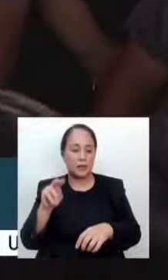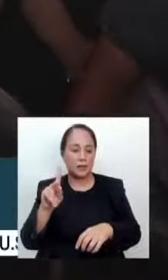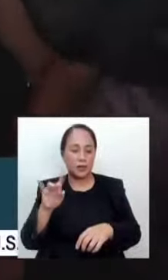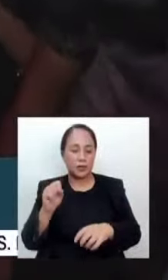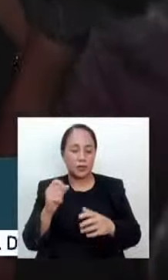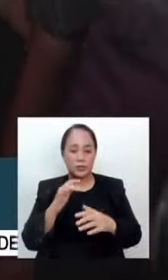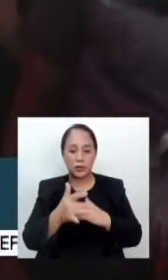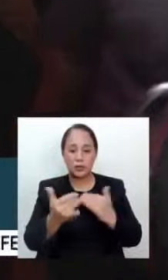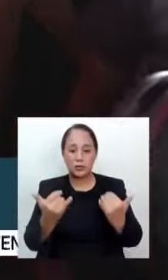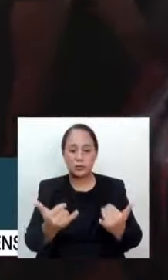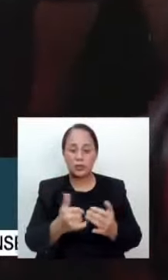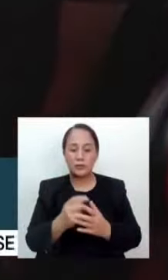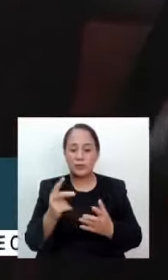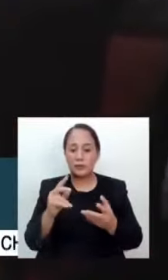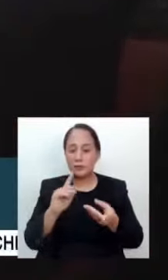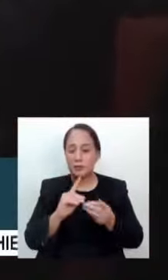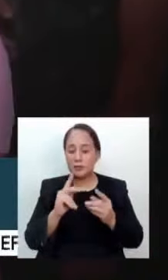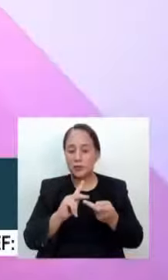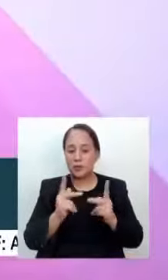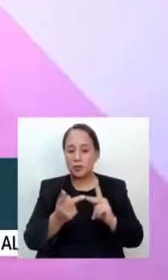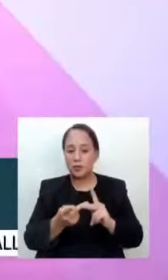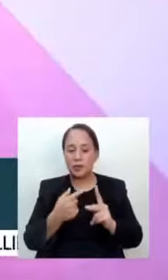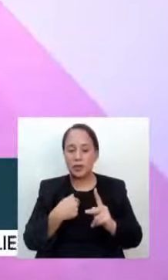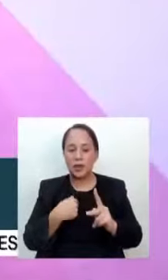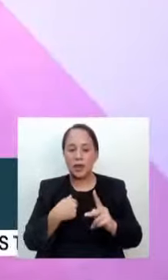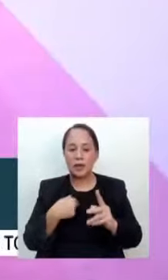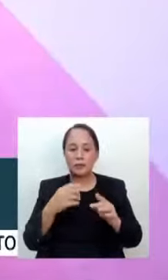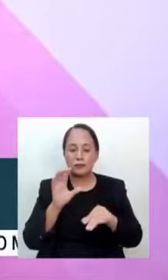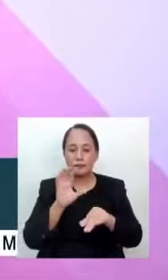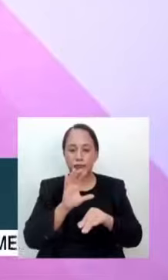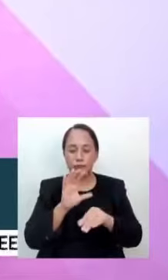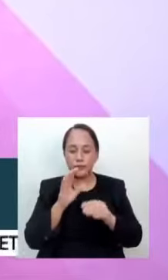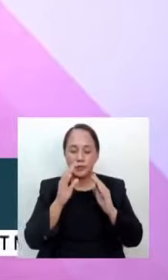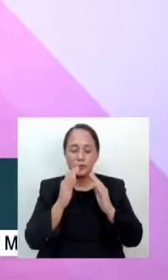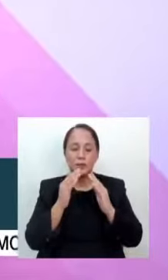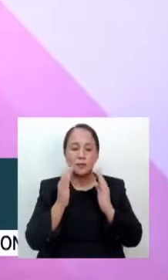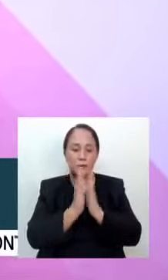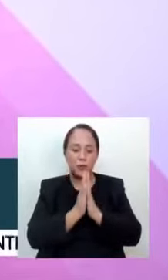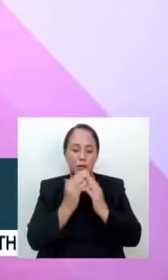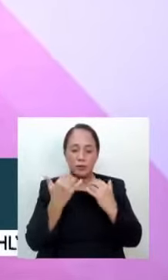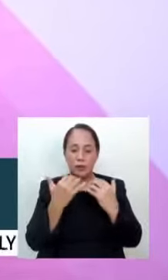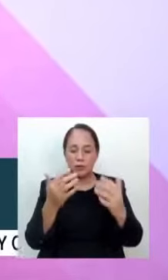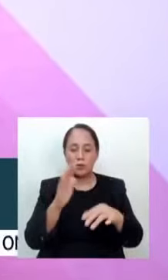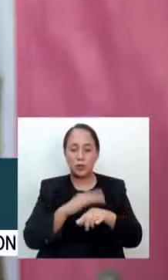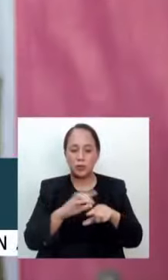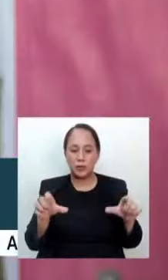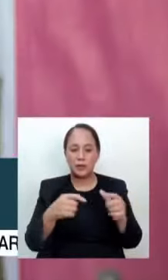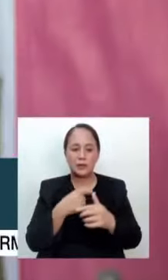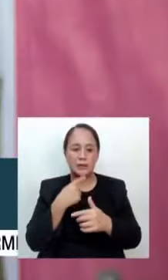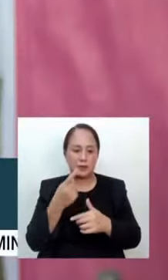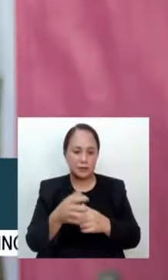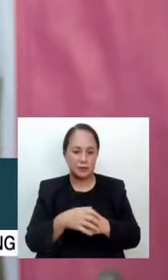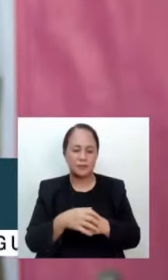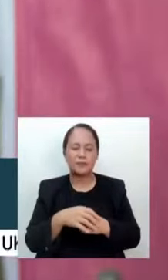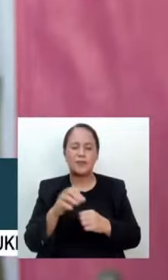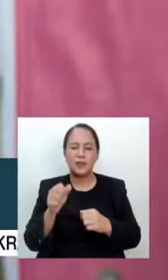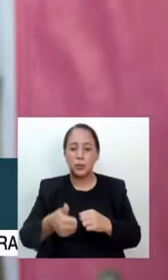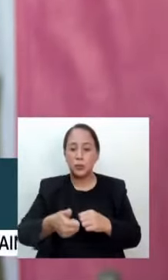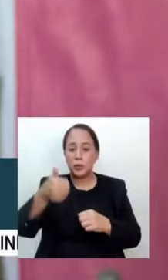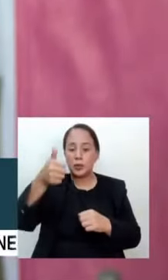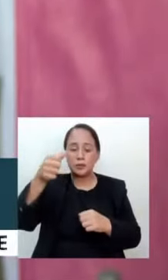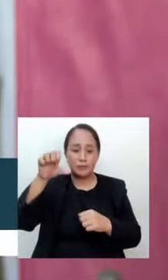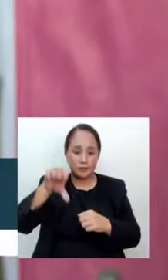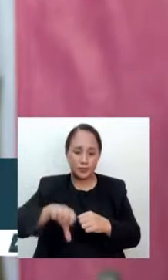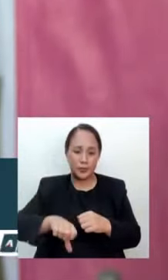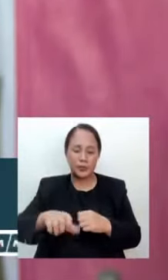the tandem attended an interfaith prayer gathering online. Robredo said that even she wins or she loses, they